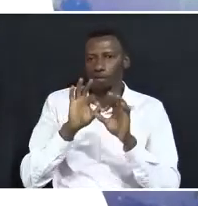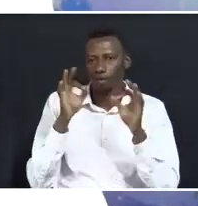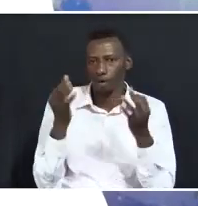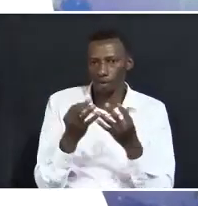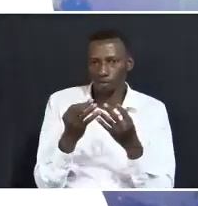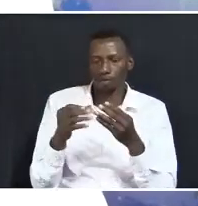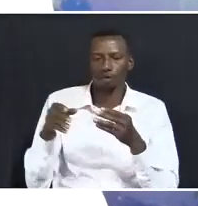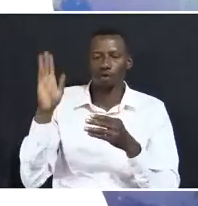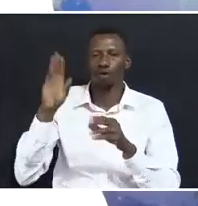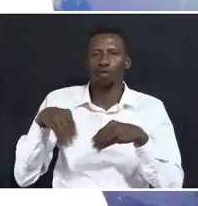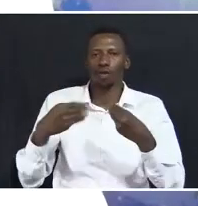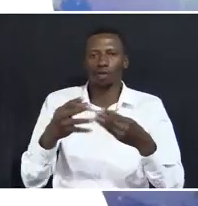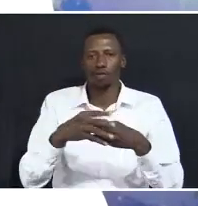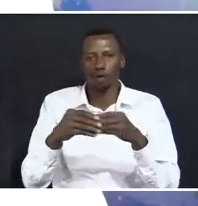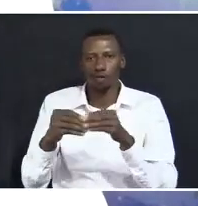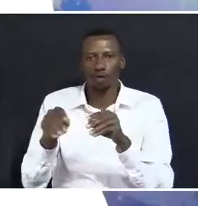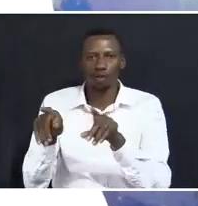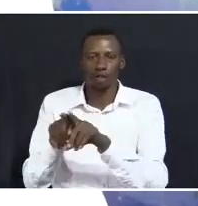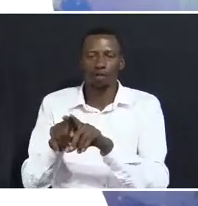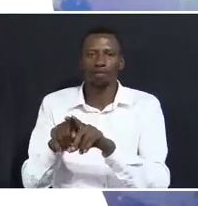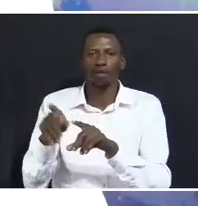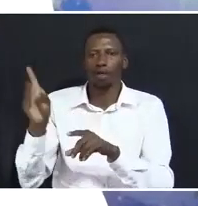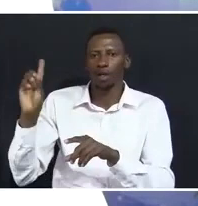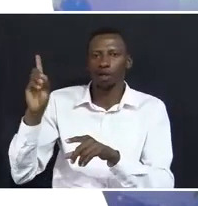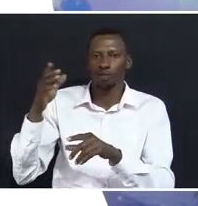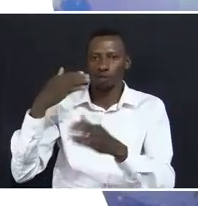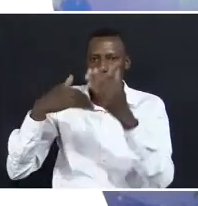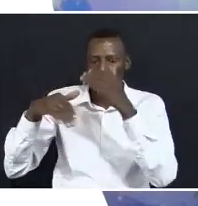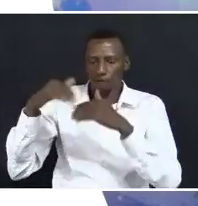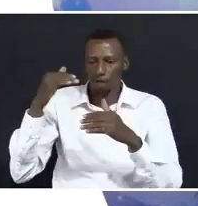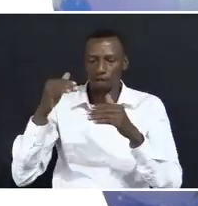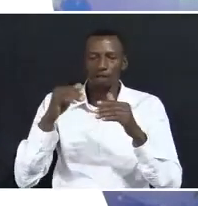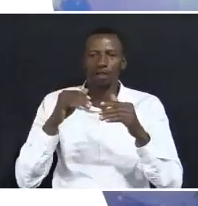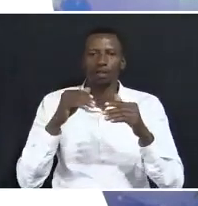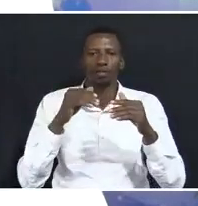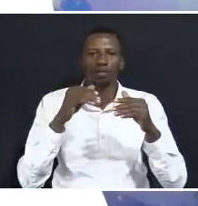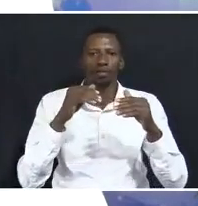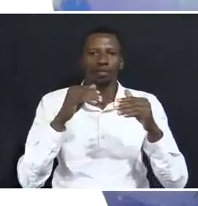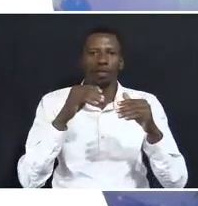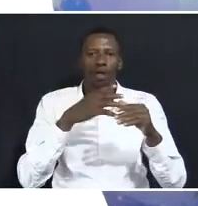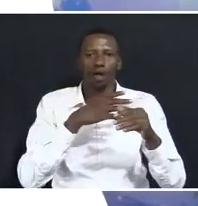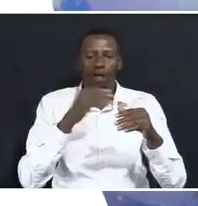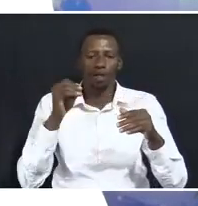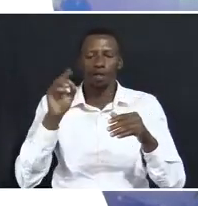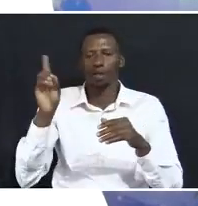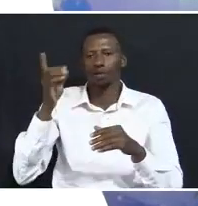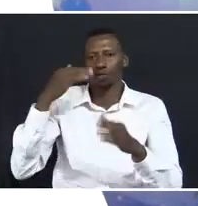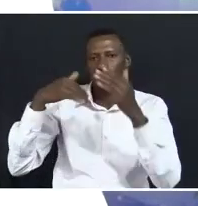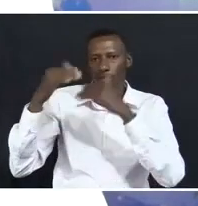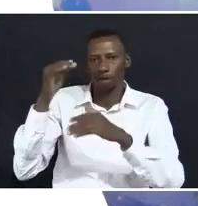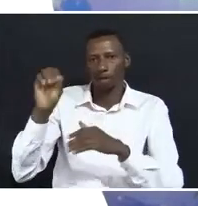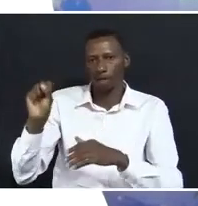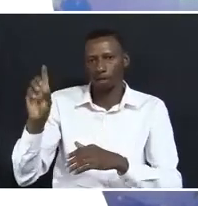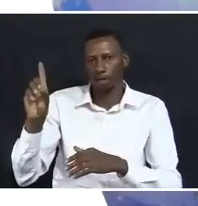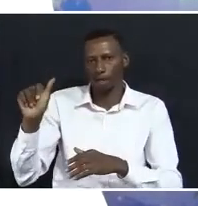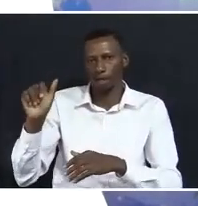Group, and also to the Nairobi University fraternity. The Lord's comfort be upon you.